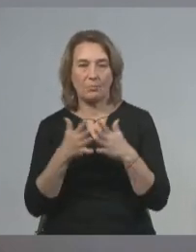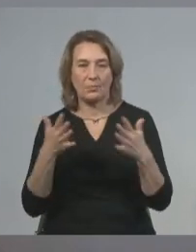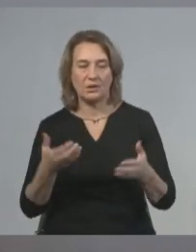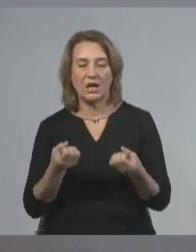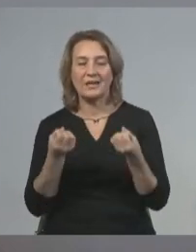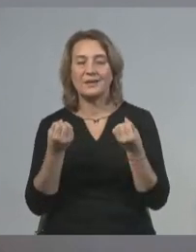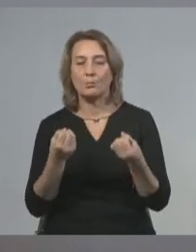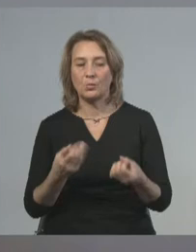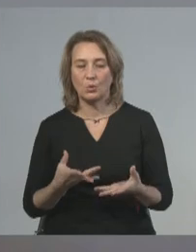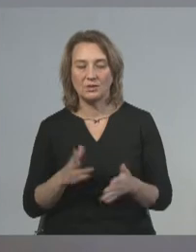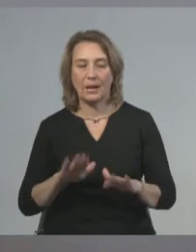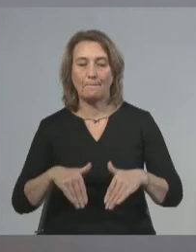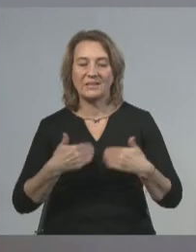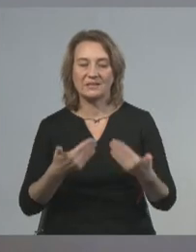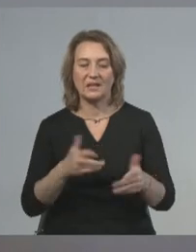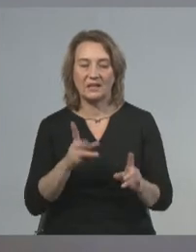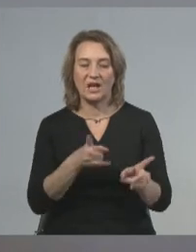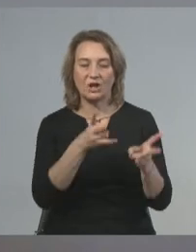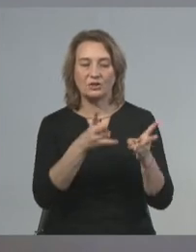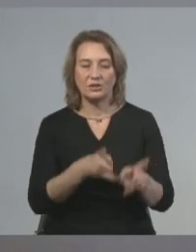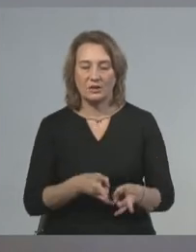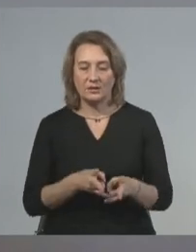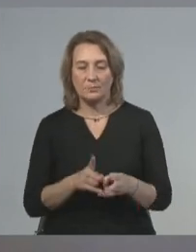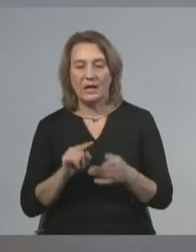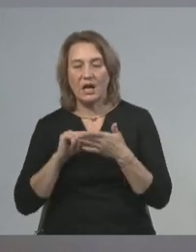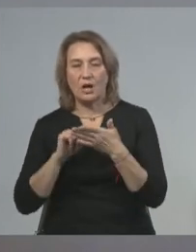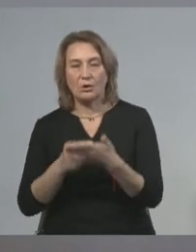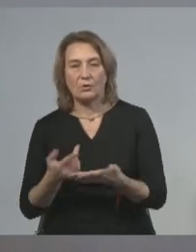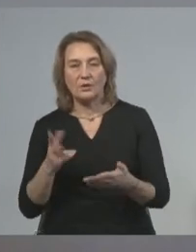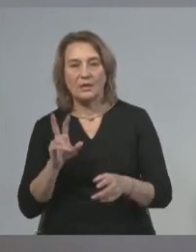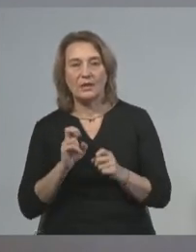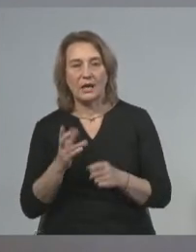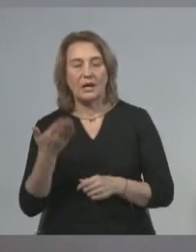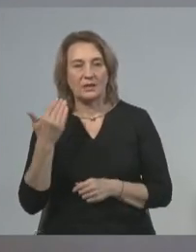we mentioned different roles from that light perspective